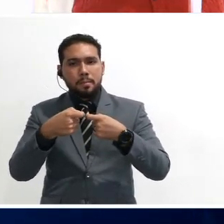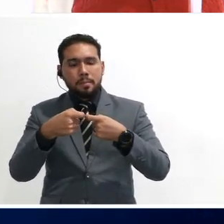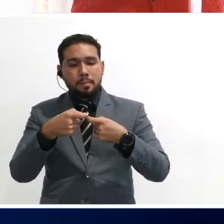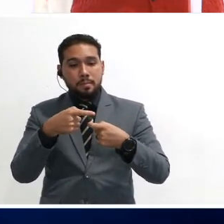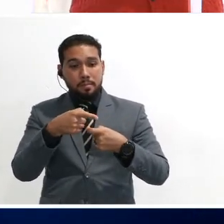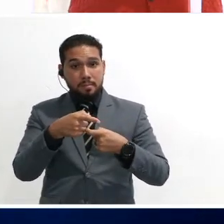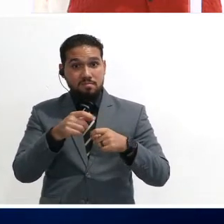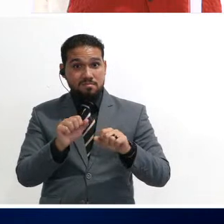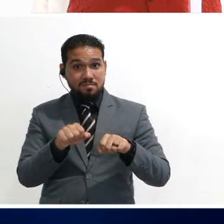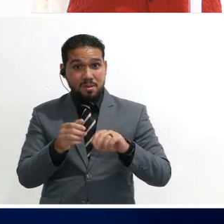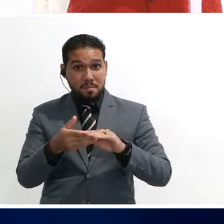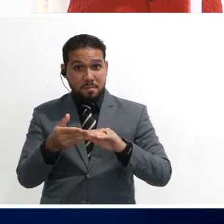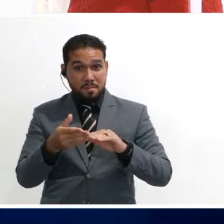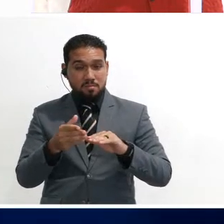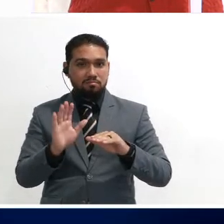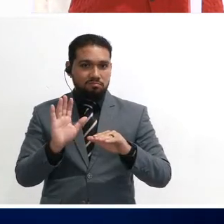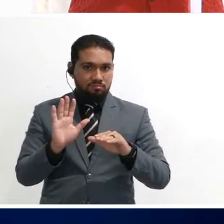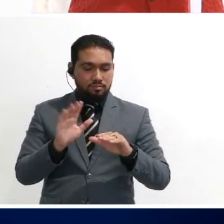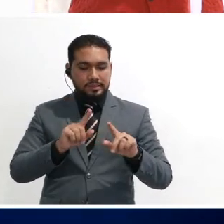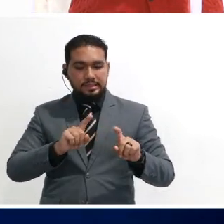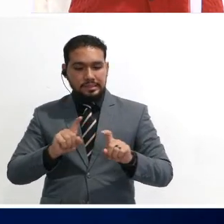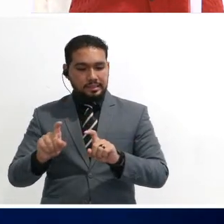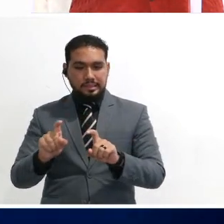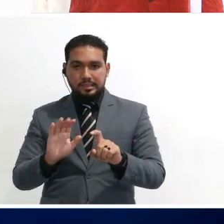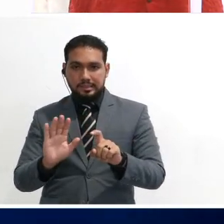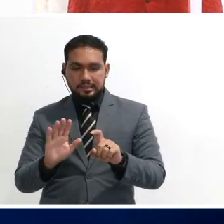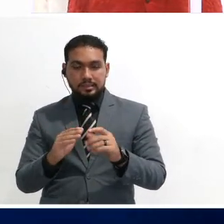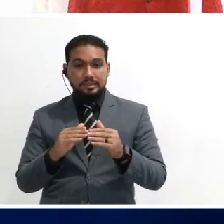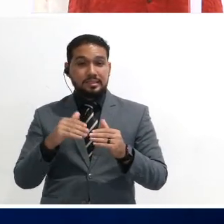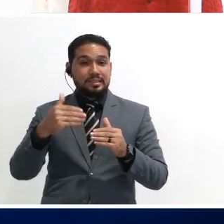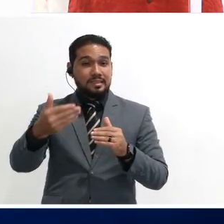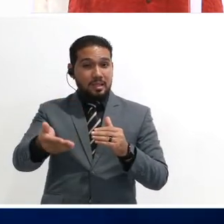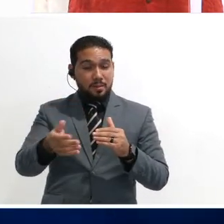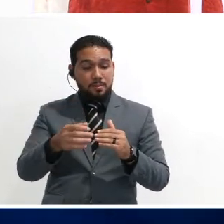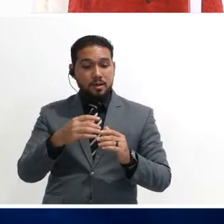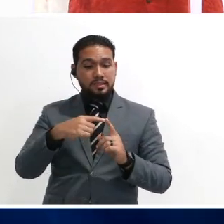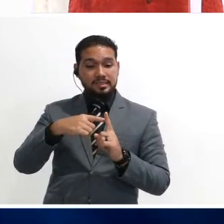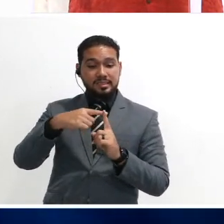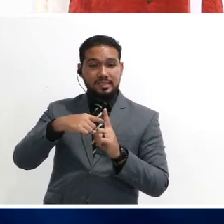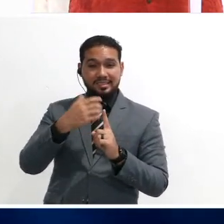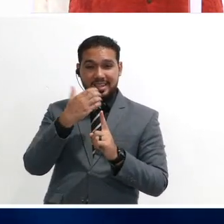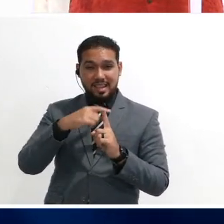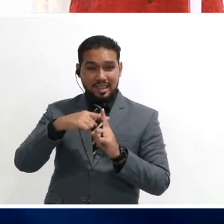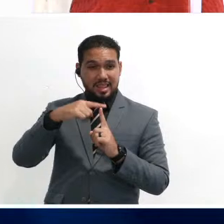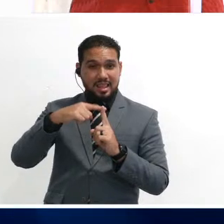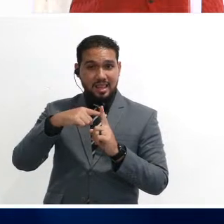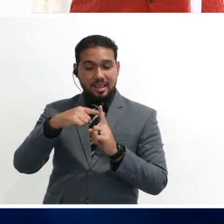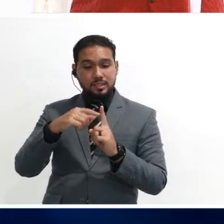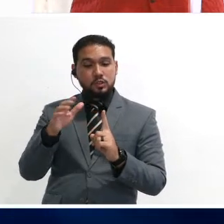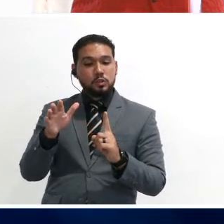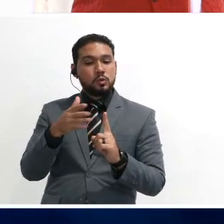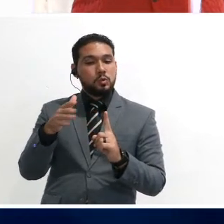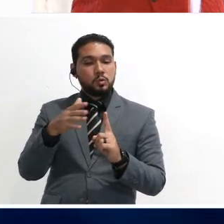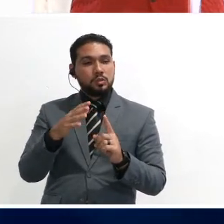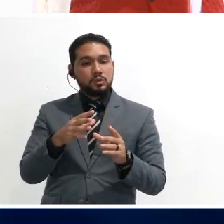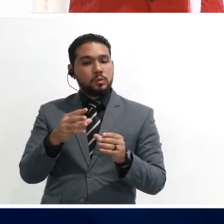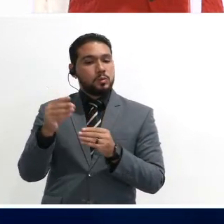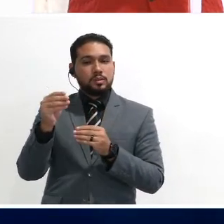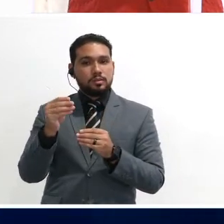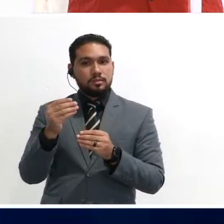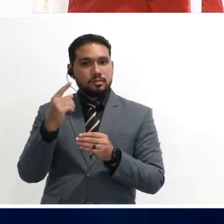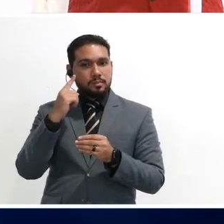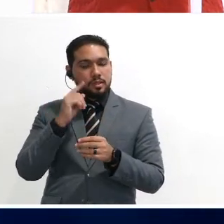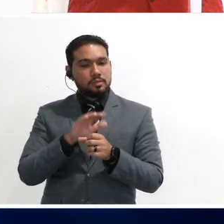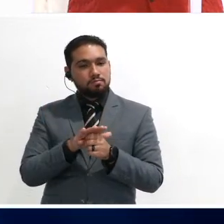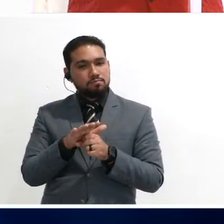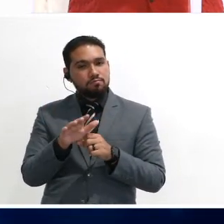And you can take that fan-out concept and apply it in many different ways and extend it. And so people are doing that, going from